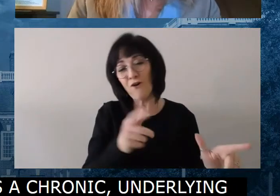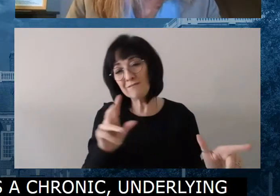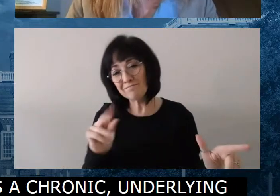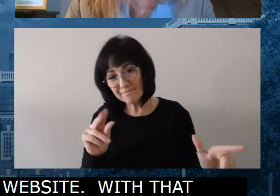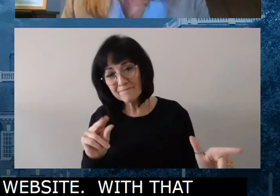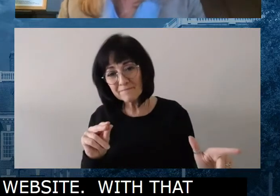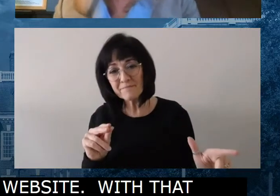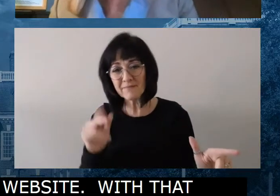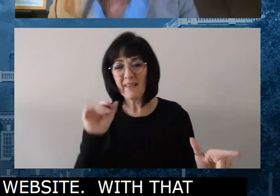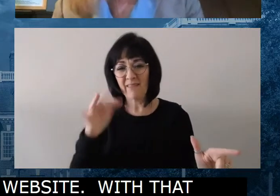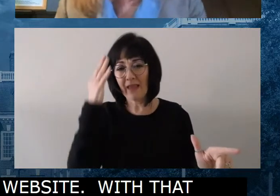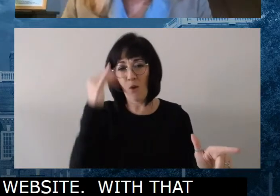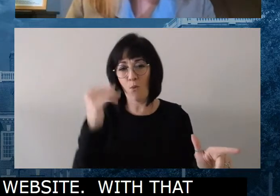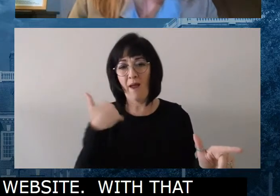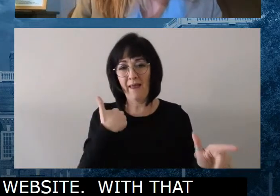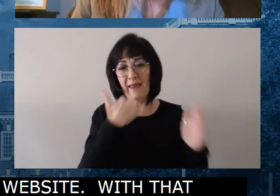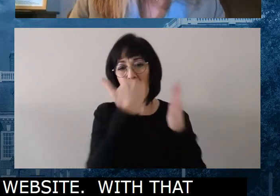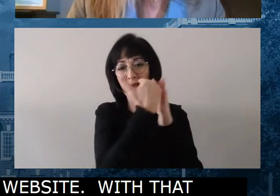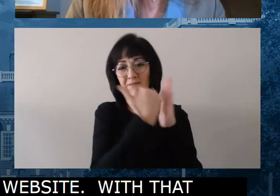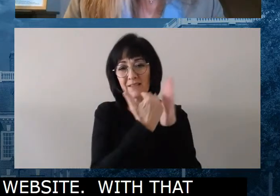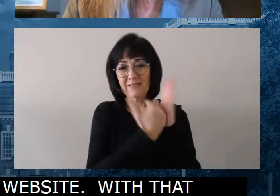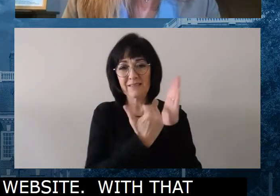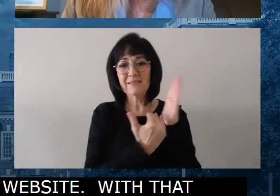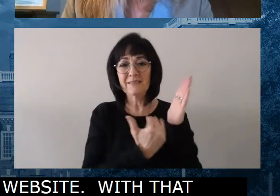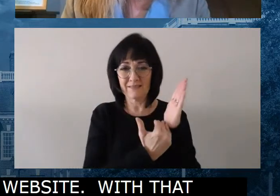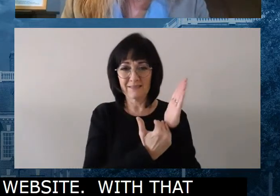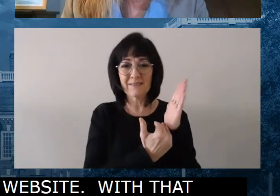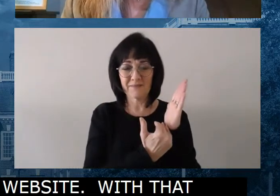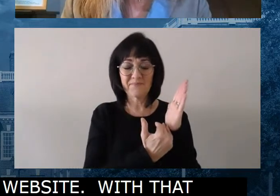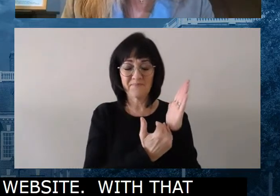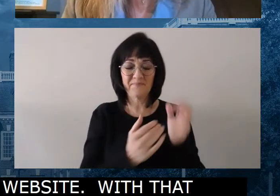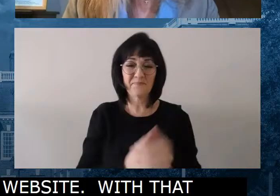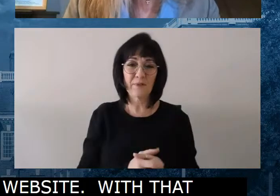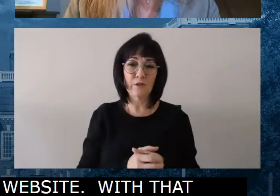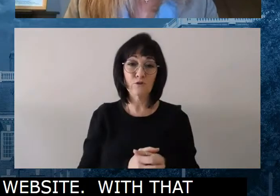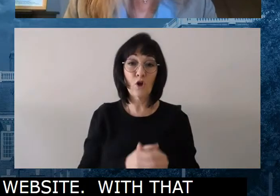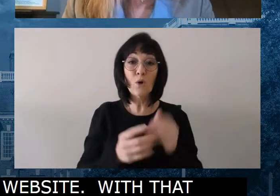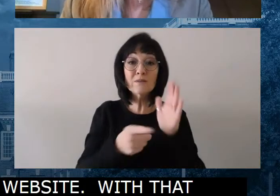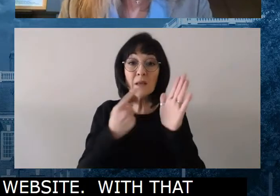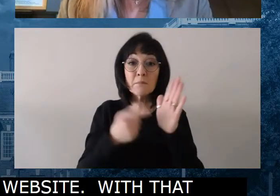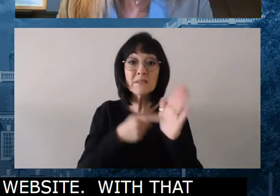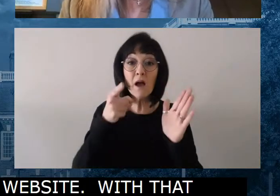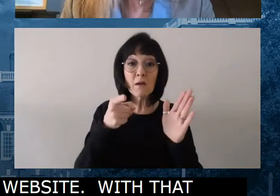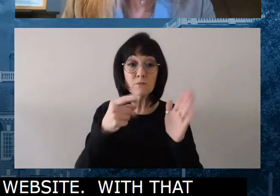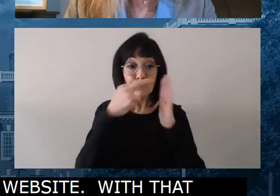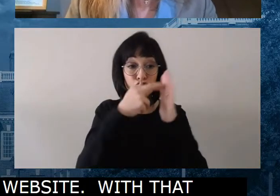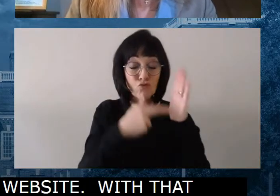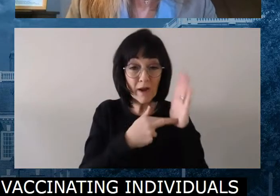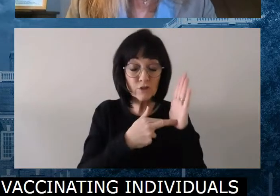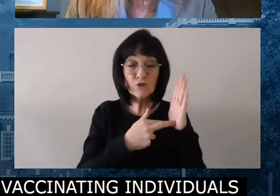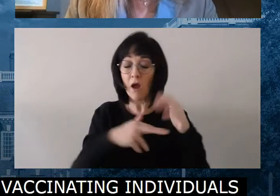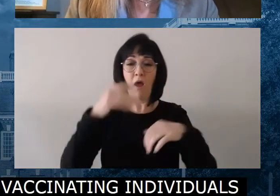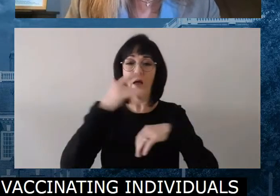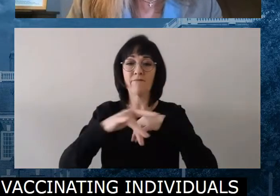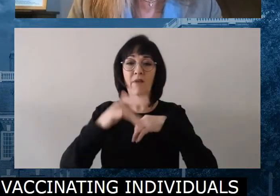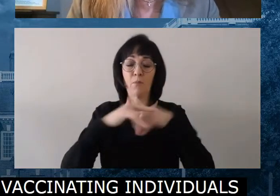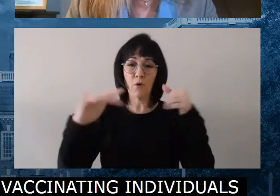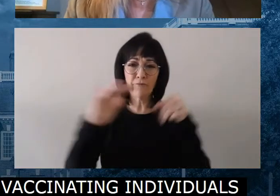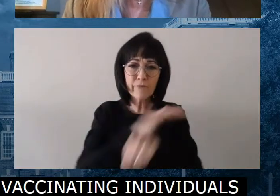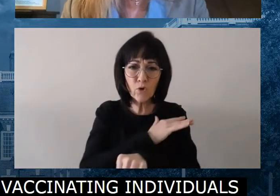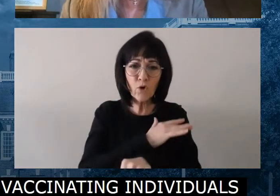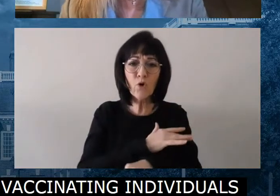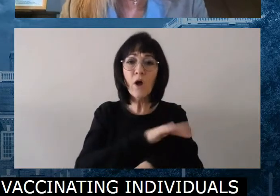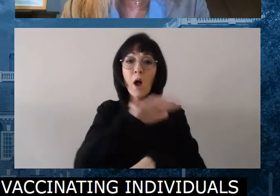up, but we know there's a lot of demand for those slots right now. So so be patient and keep trying if you're in